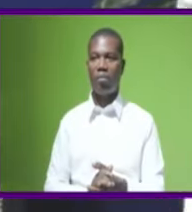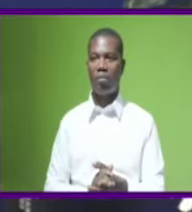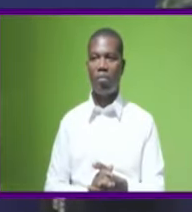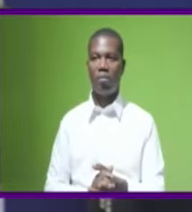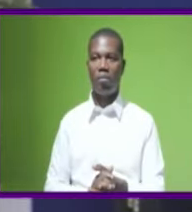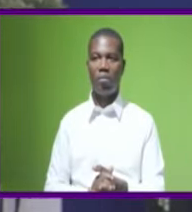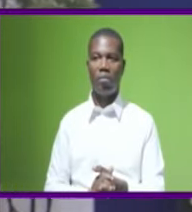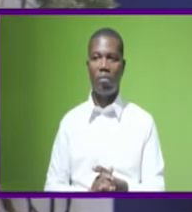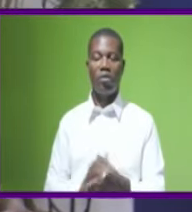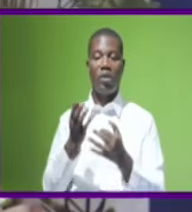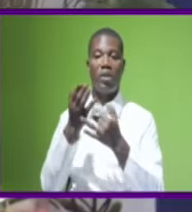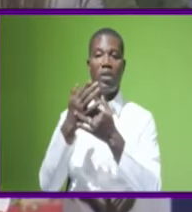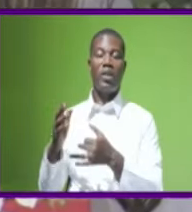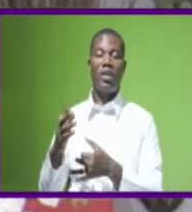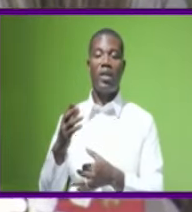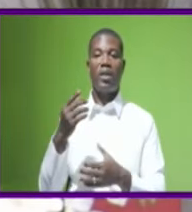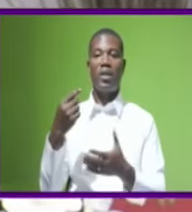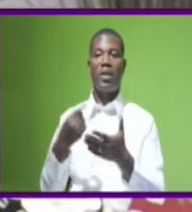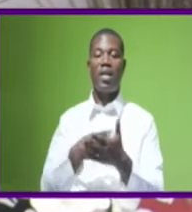Ocha Ghana mu naya.